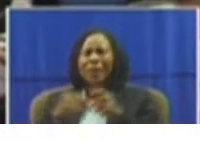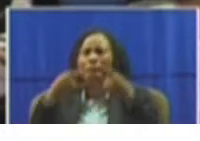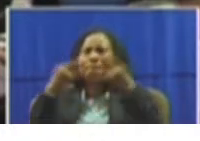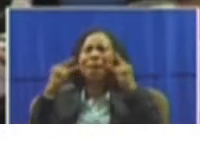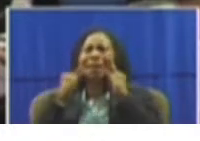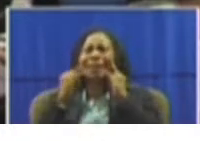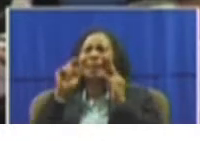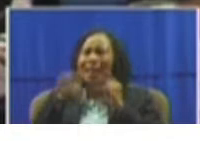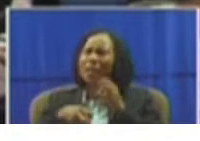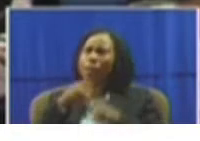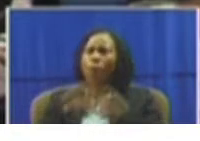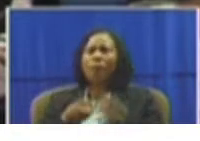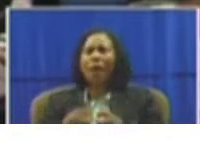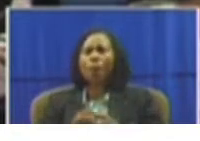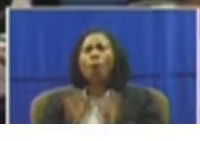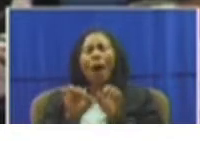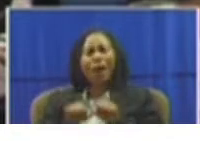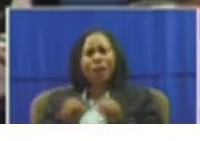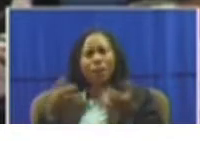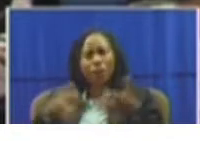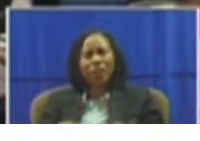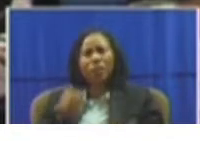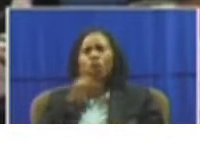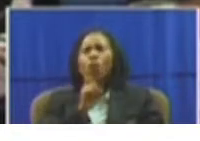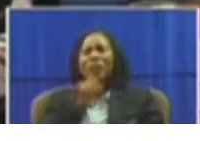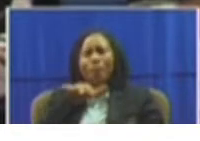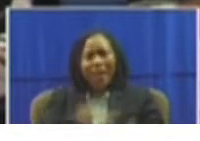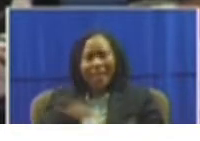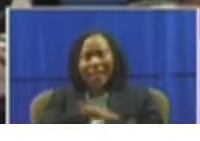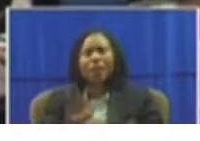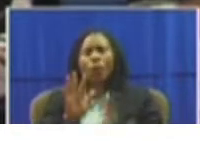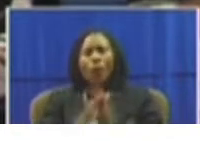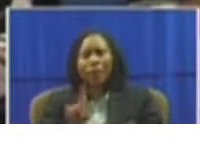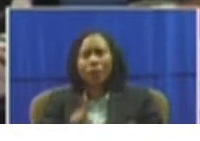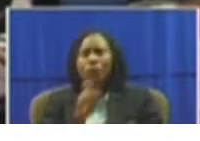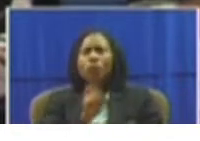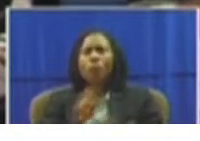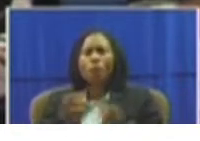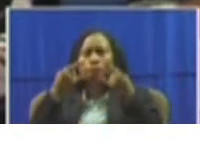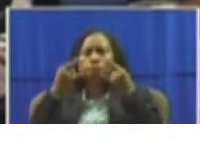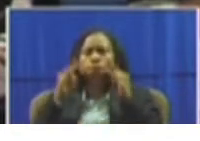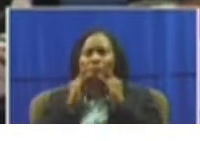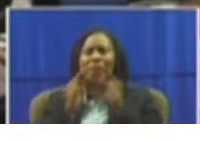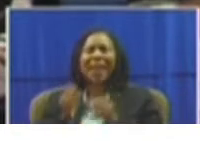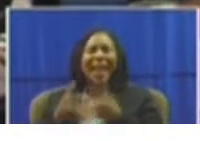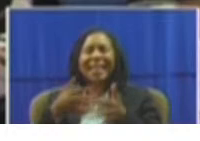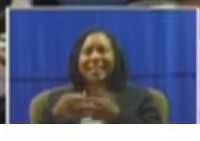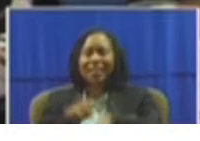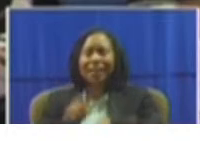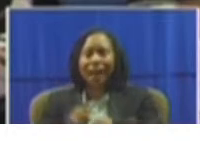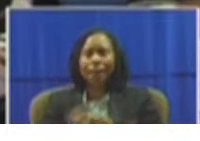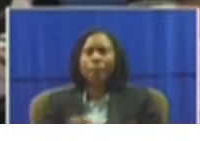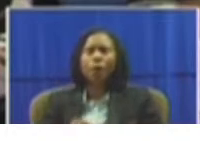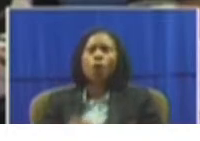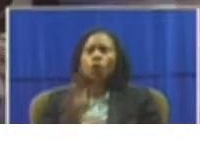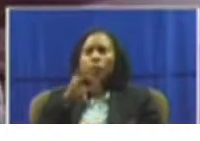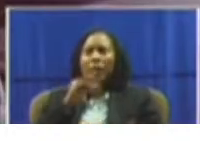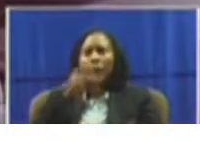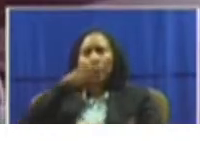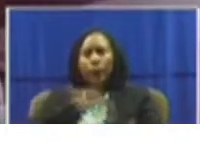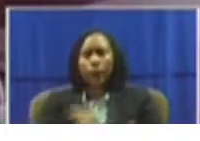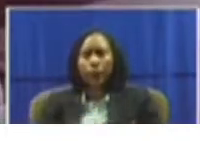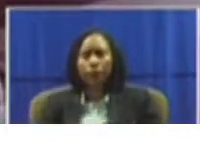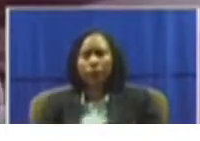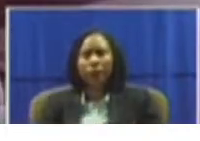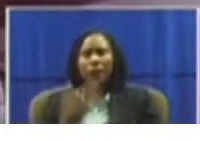problem because we agreed to use this venue on the basis that we wear masks every time when we are not on the platform. Thank you very much.